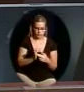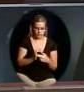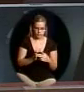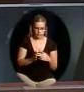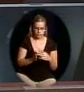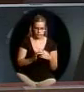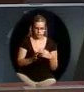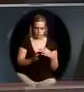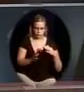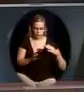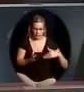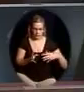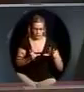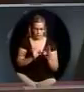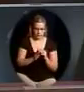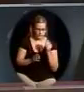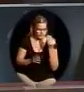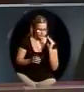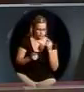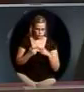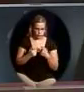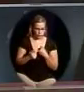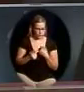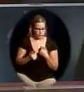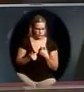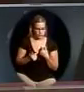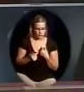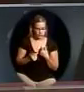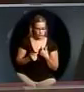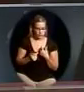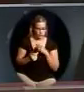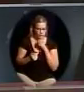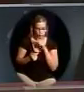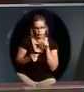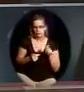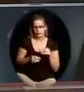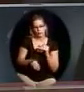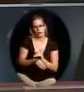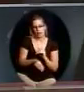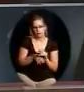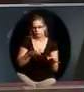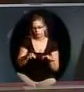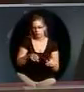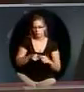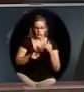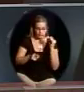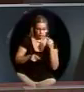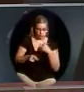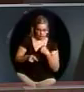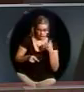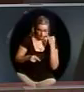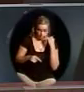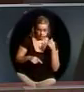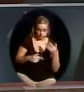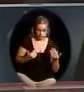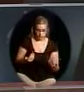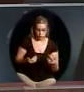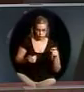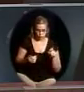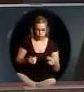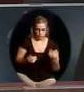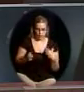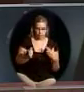and it just seems to me, I'd like some explanation. Doesn't have to be given tonight, but it seems to me if they're on our campus, we ought to have a representative